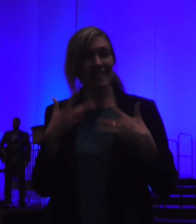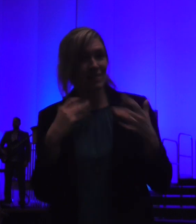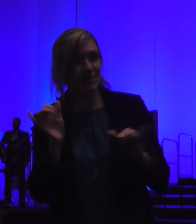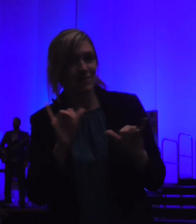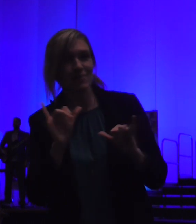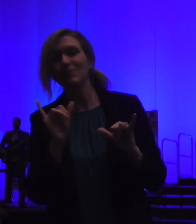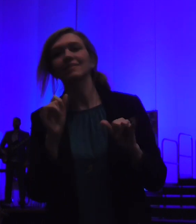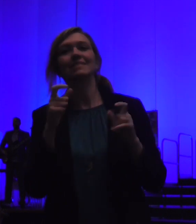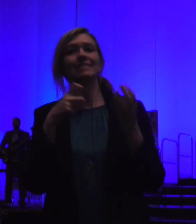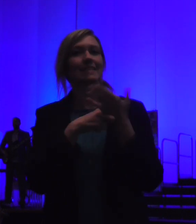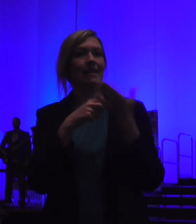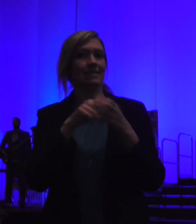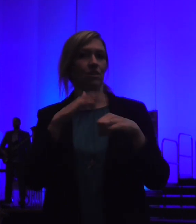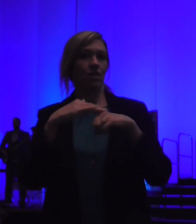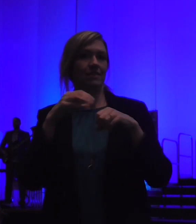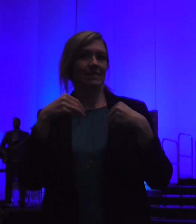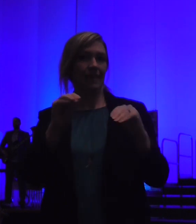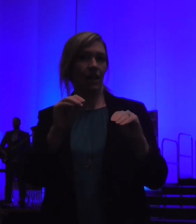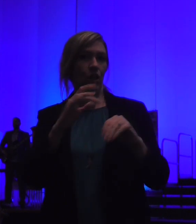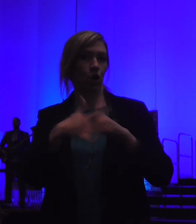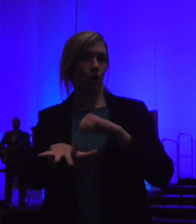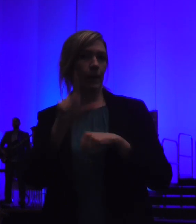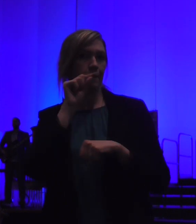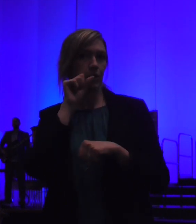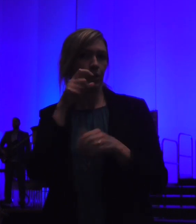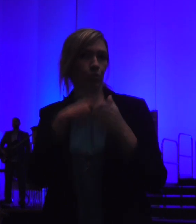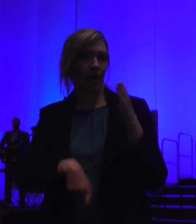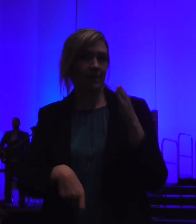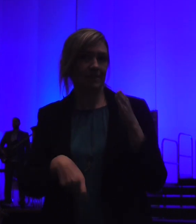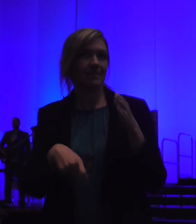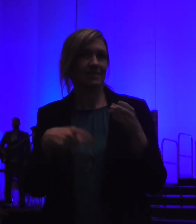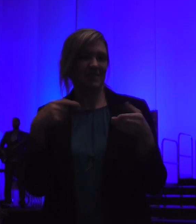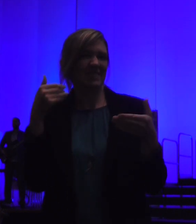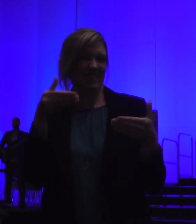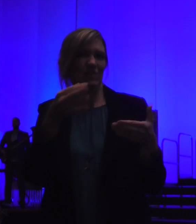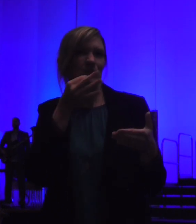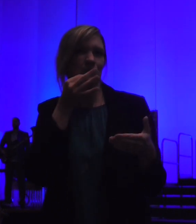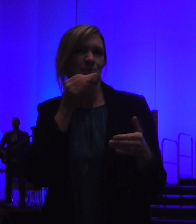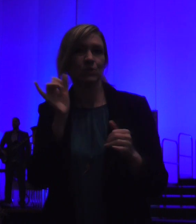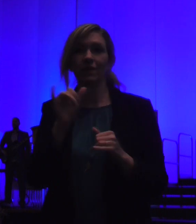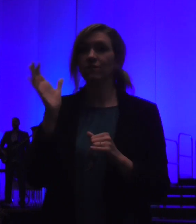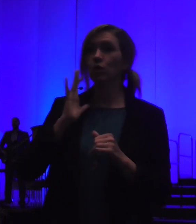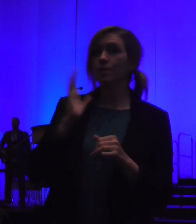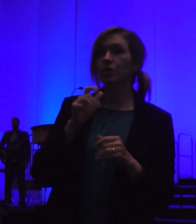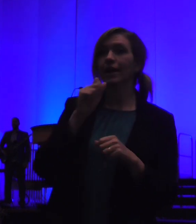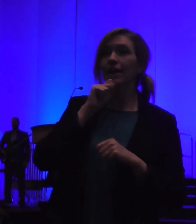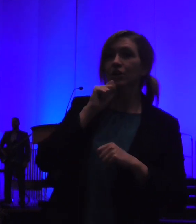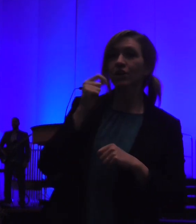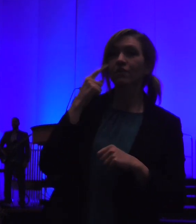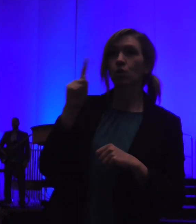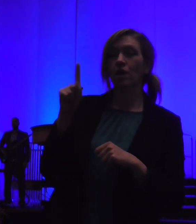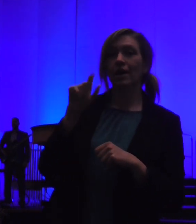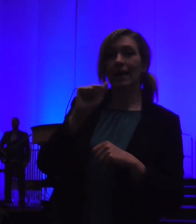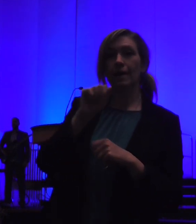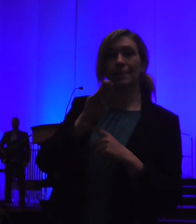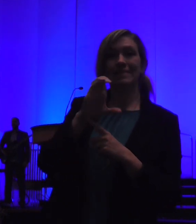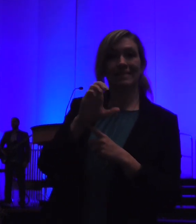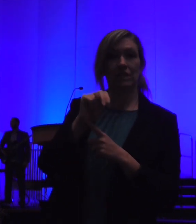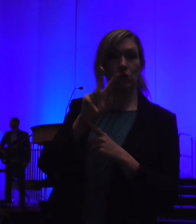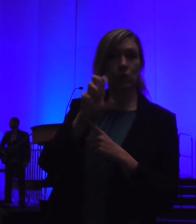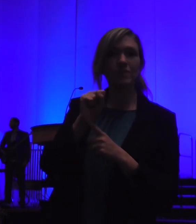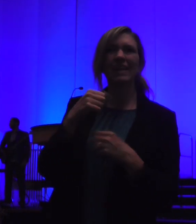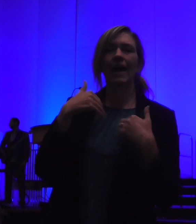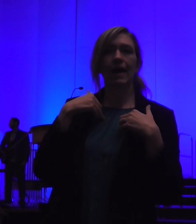too. We have tickets on sale right now. Early bird price until July 2nd too. A former anchor for ABC News. He had a Yes. famous panic attack on